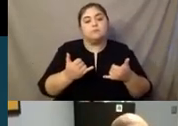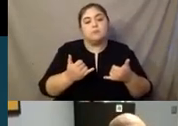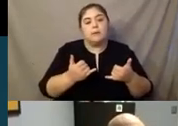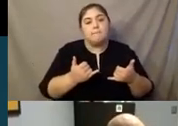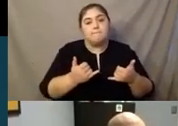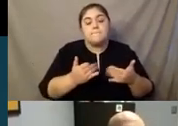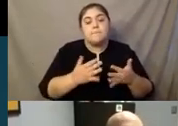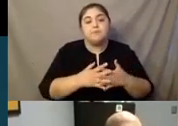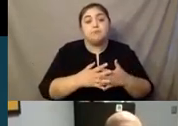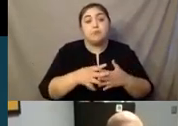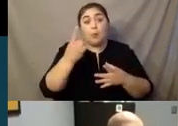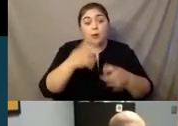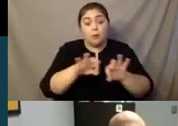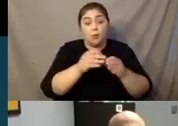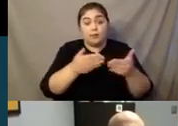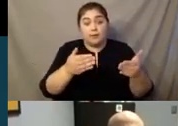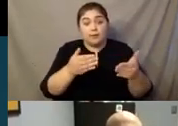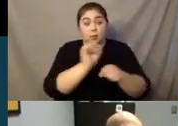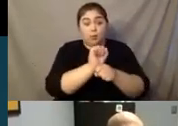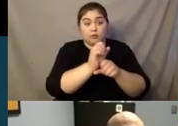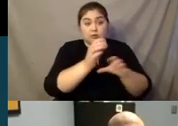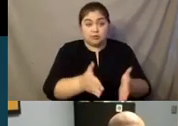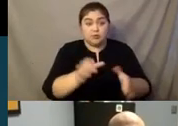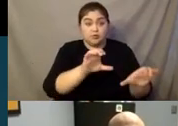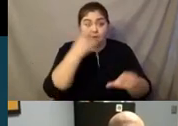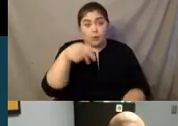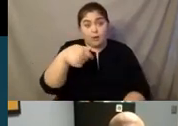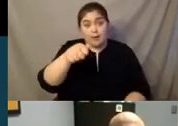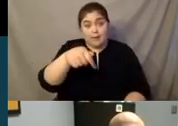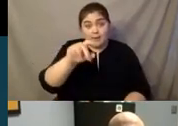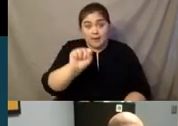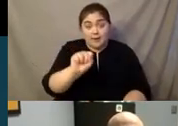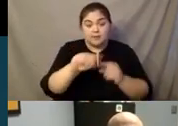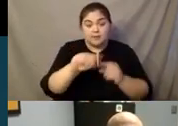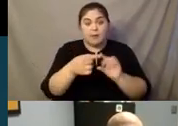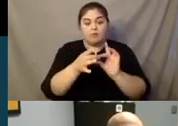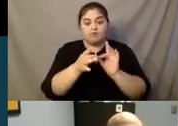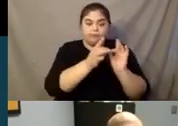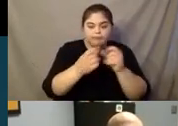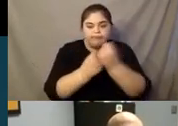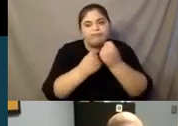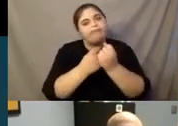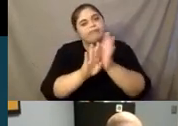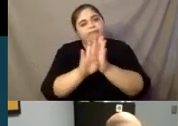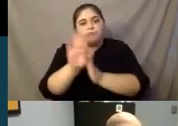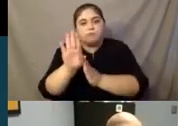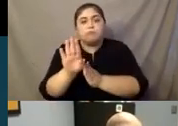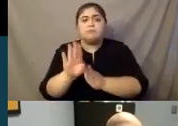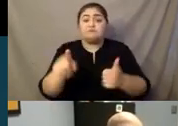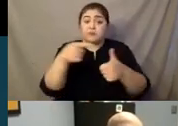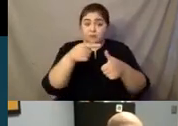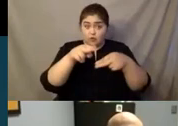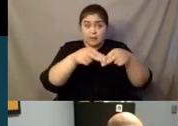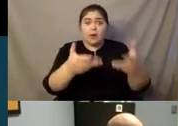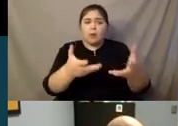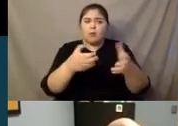one of the important things our workers do for adult protective, it's about relationship building, and there's been a lot of limitations there. I'll get to that. This first slide,